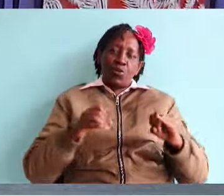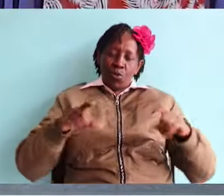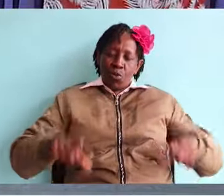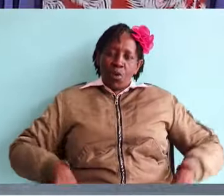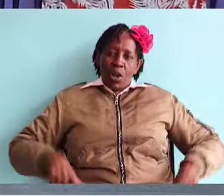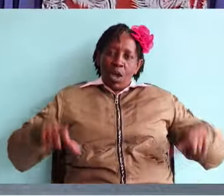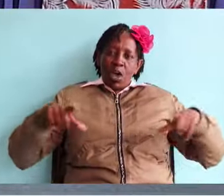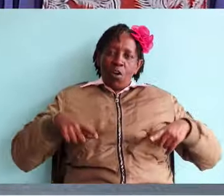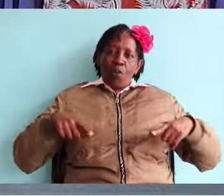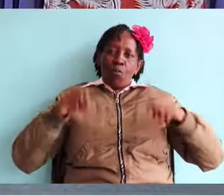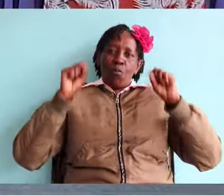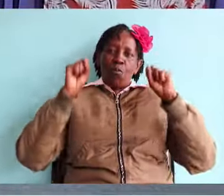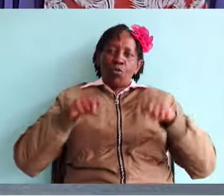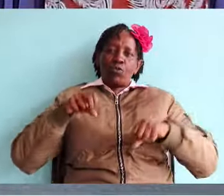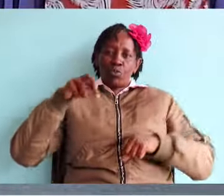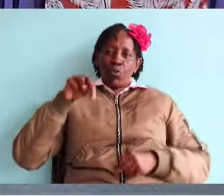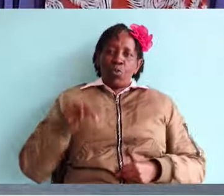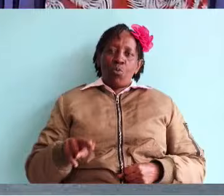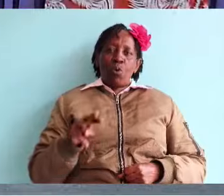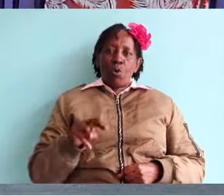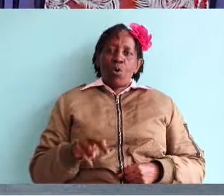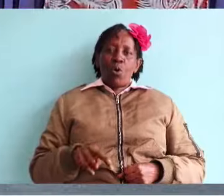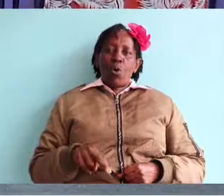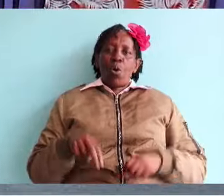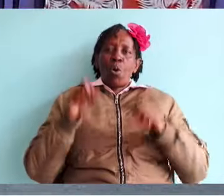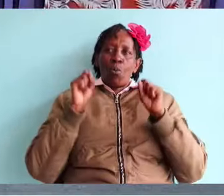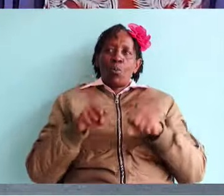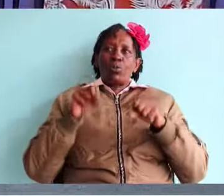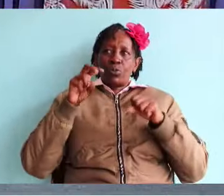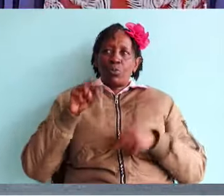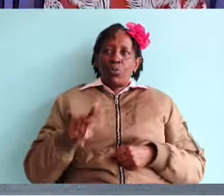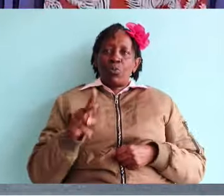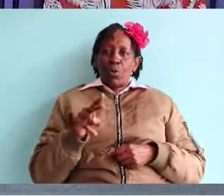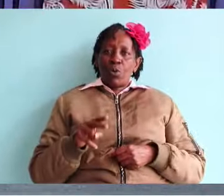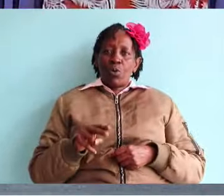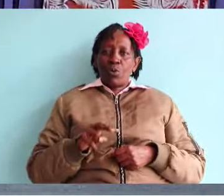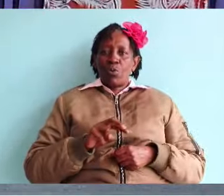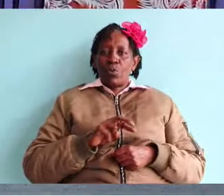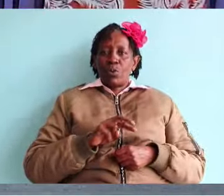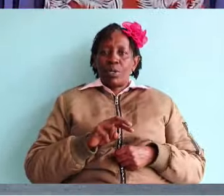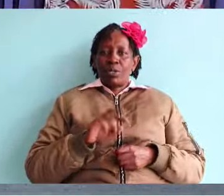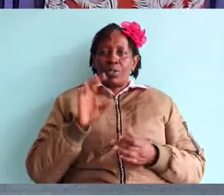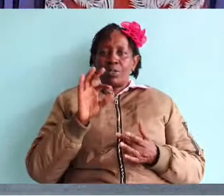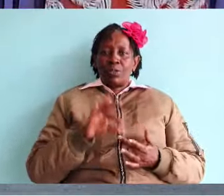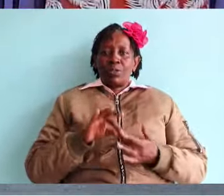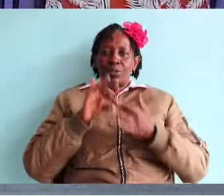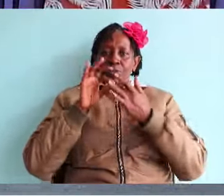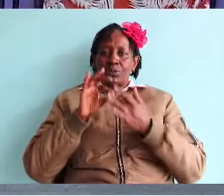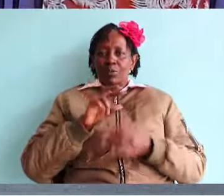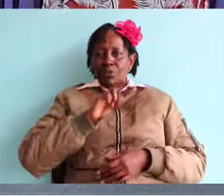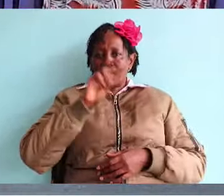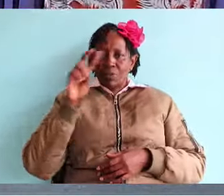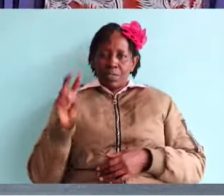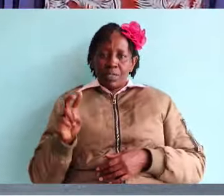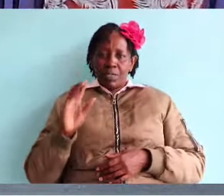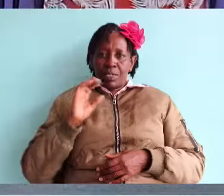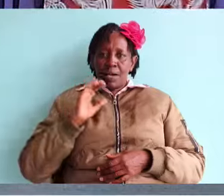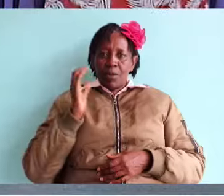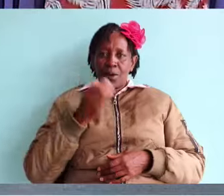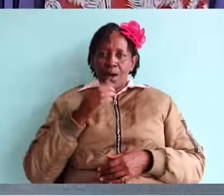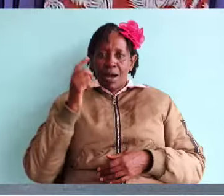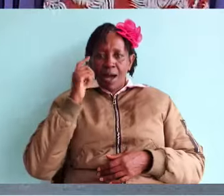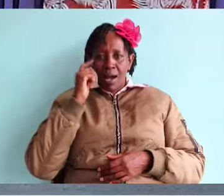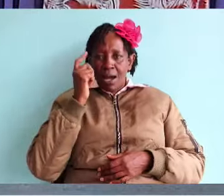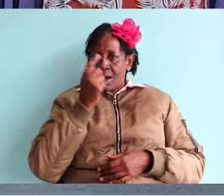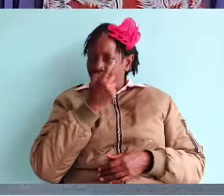in victory. We can walk. And that's why, Lord, we choose to turn our eyes to you. It's easy to turn to the things of this world.